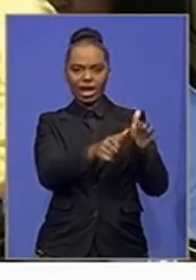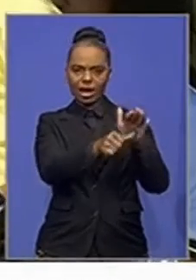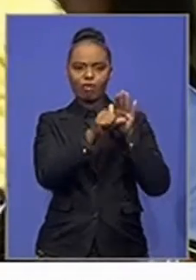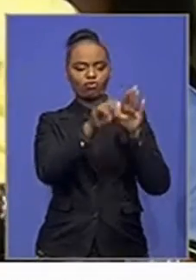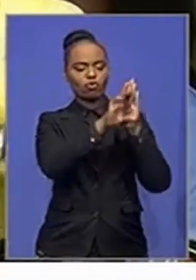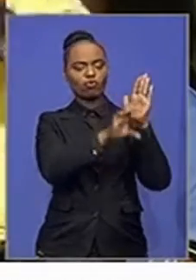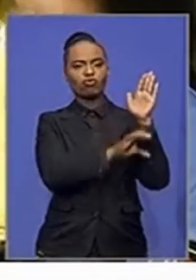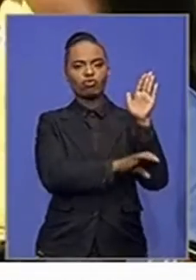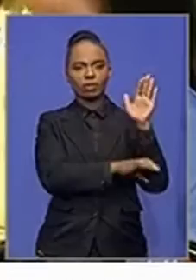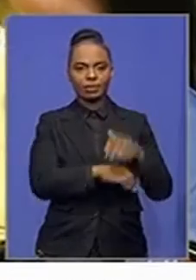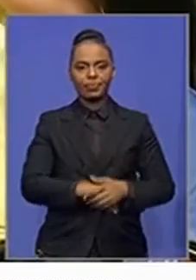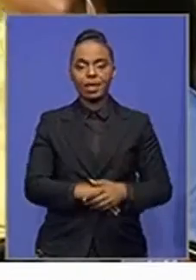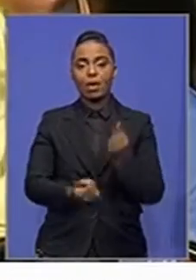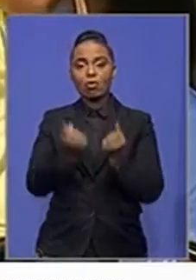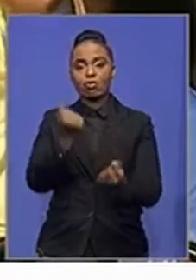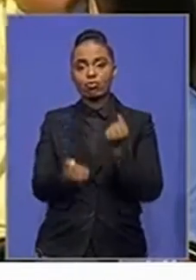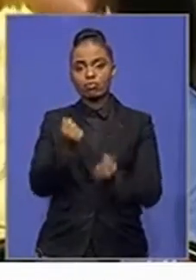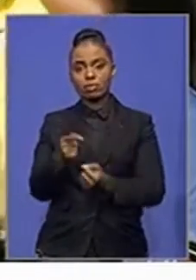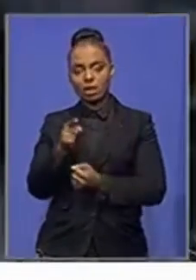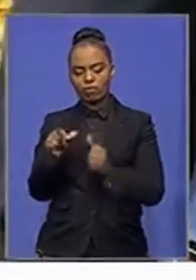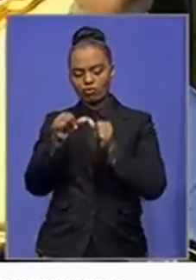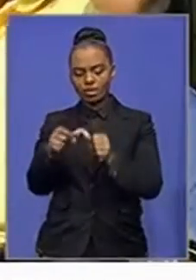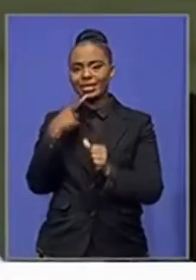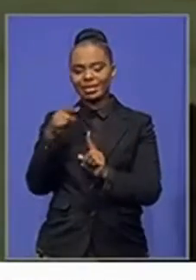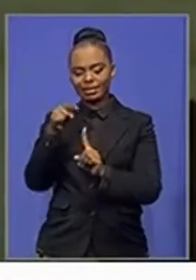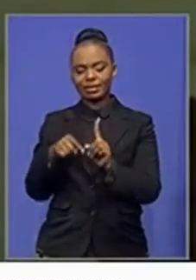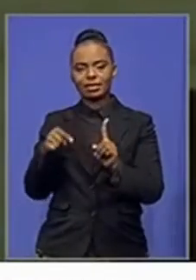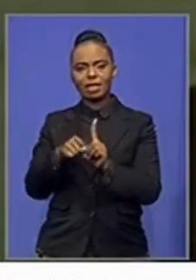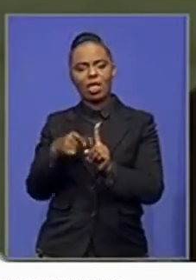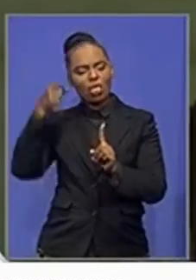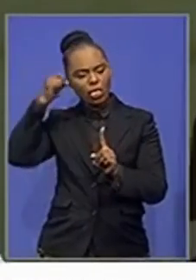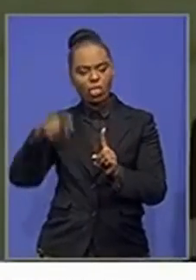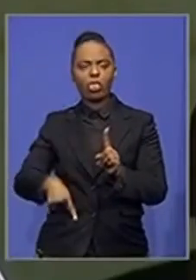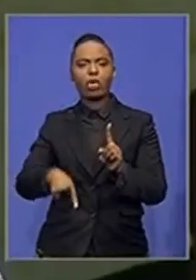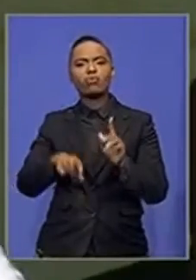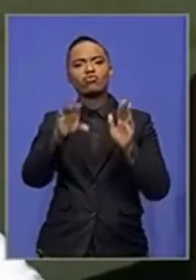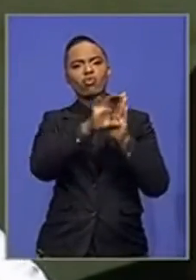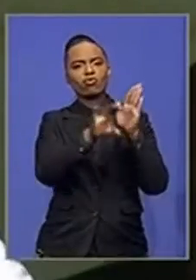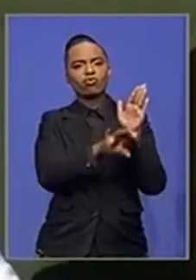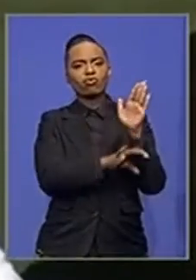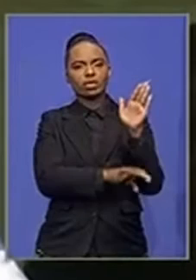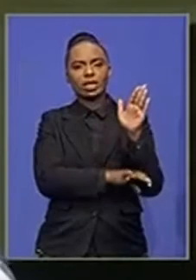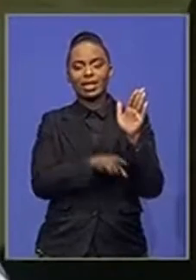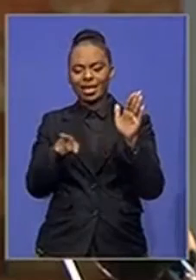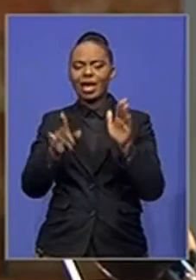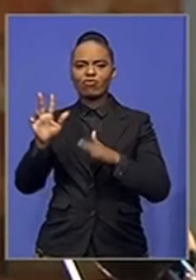Kgotlatshekelo ya molaotheo e tswelela pele ka gore Presidente wa maloba o ikgatolosa molaotheo o a ikanneng gore o tla o sireletsa.